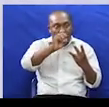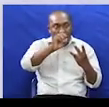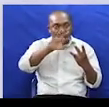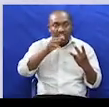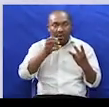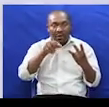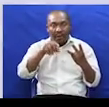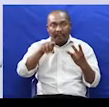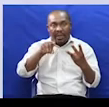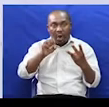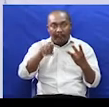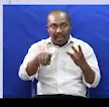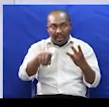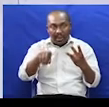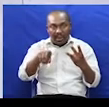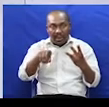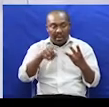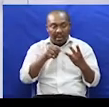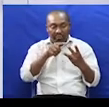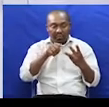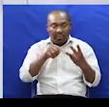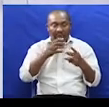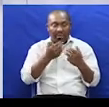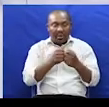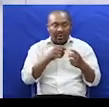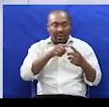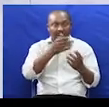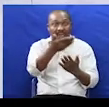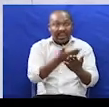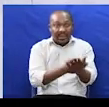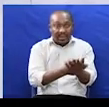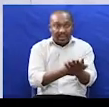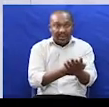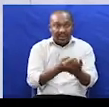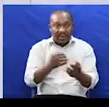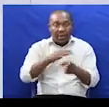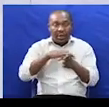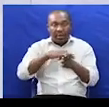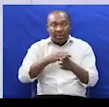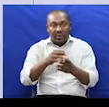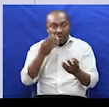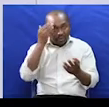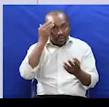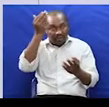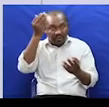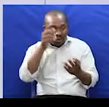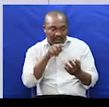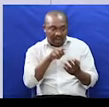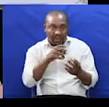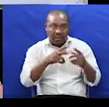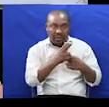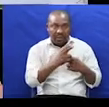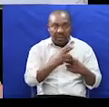why? Litmus paper, it is used to identify whether the solution is under acidic medium or